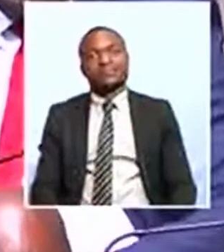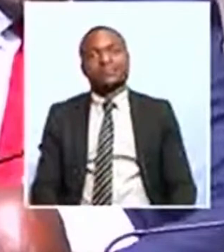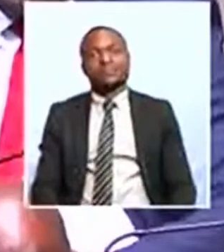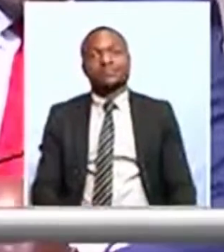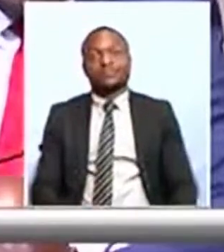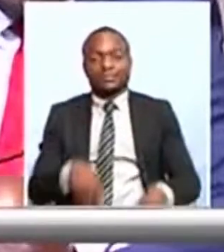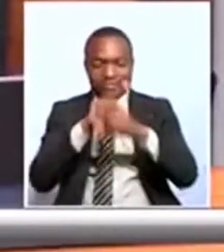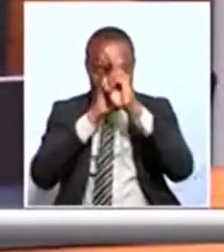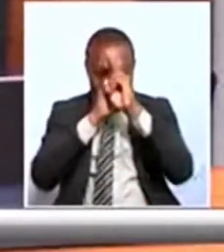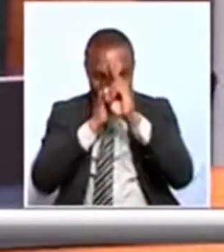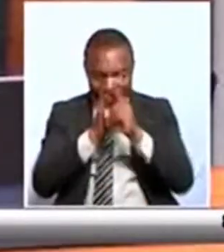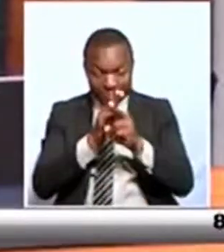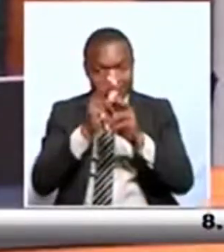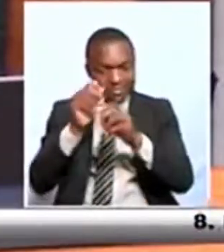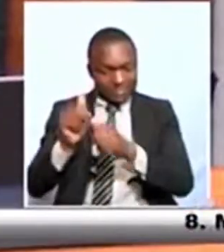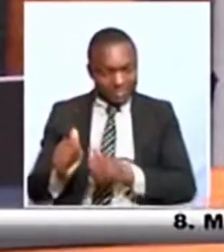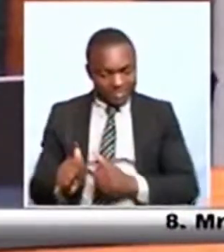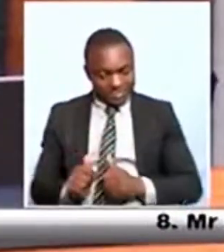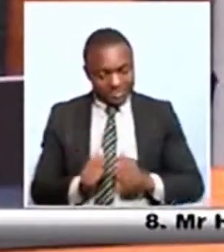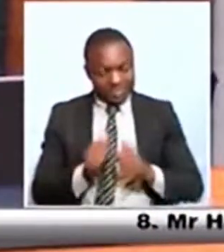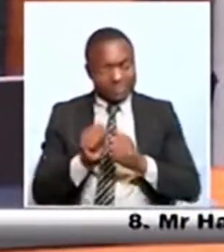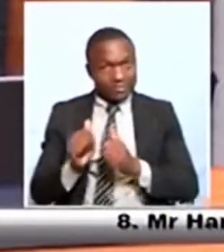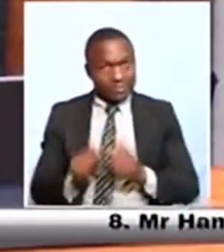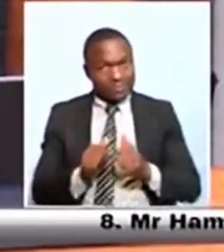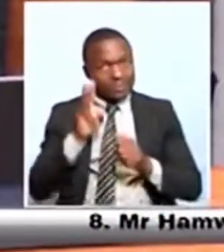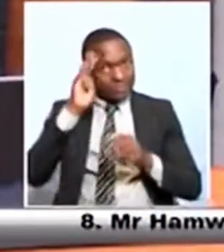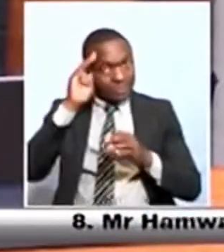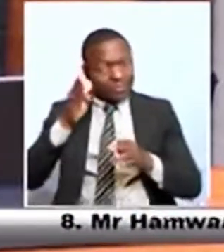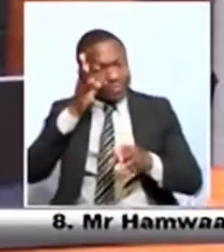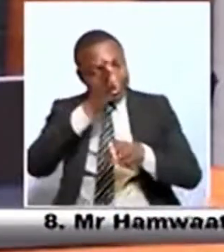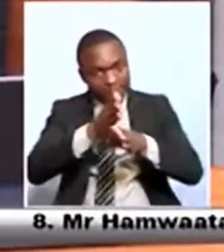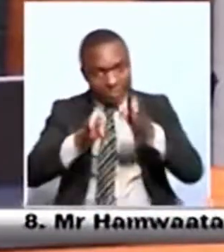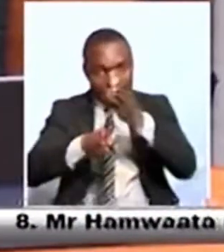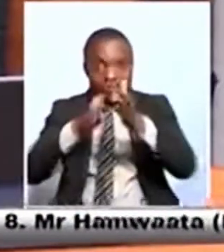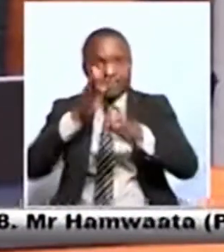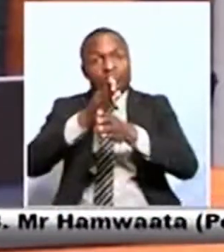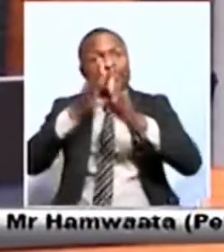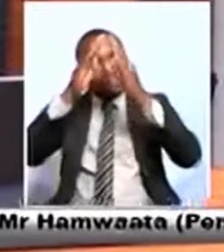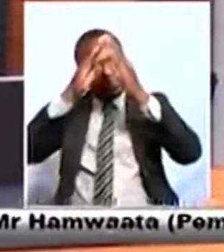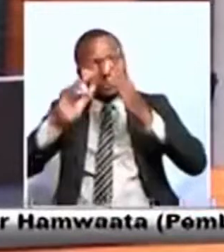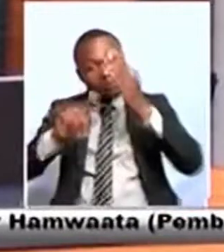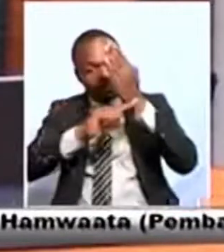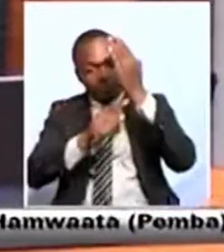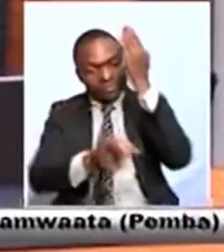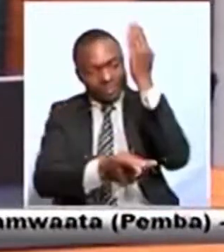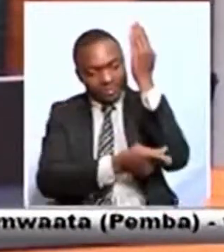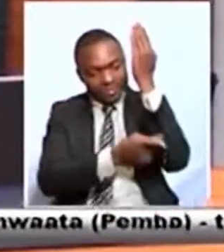The Honorable Acting Minister of Infrastructure, Housing and Urban Development.